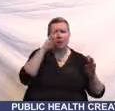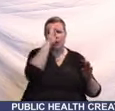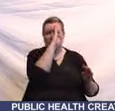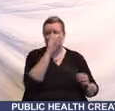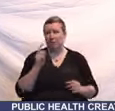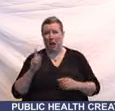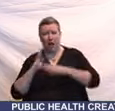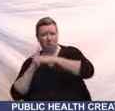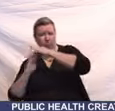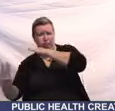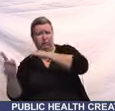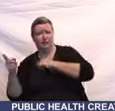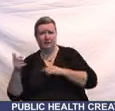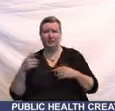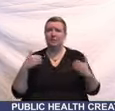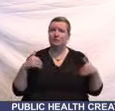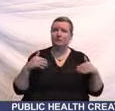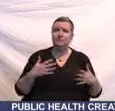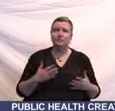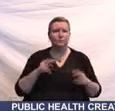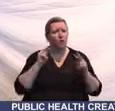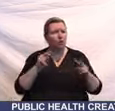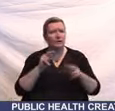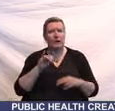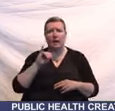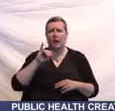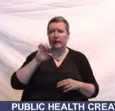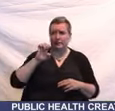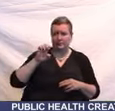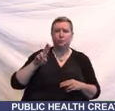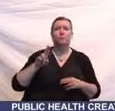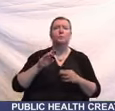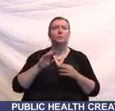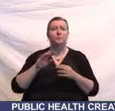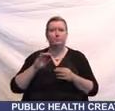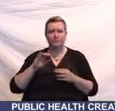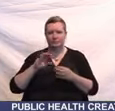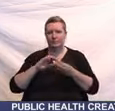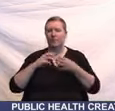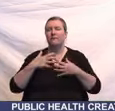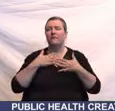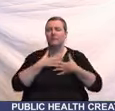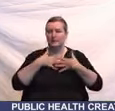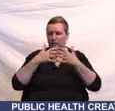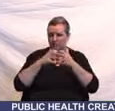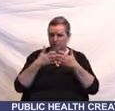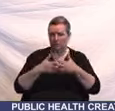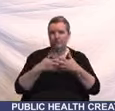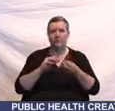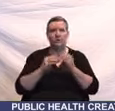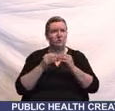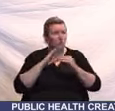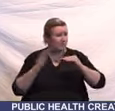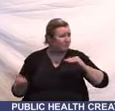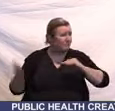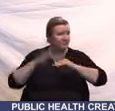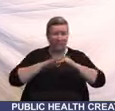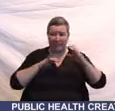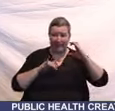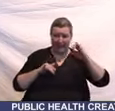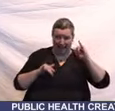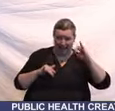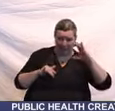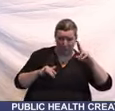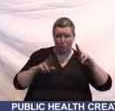to the numbers in the ICU and the ventilator counts, both of which are also up over the past week.